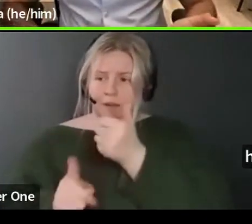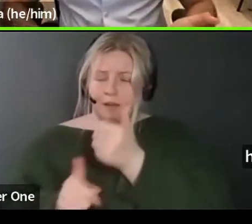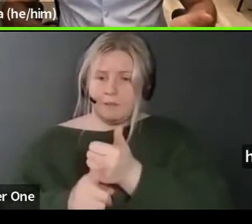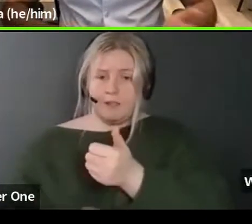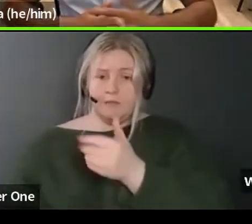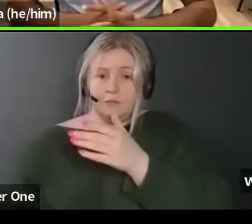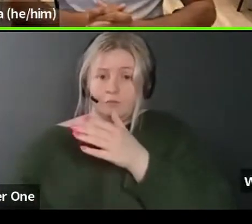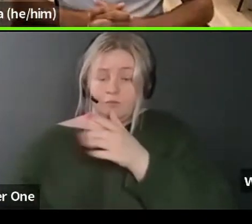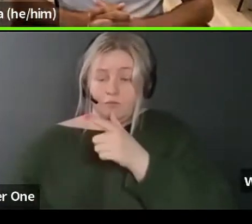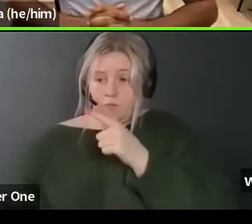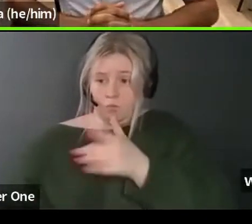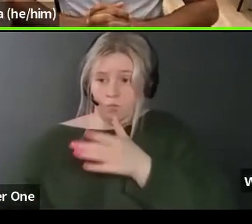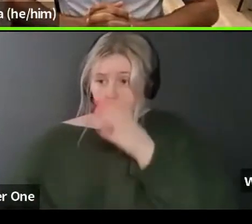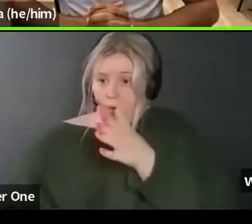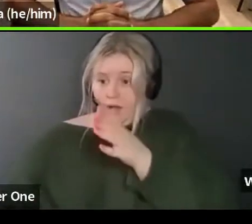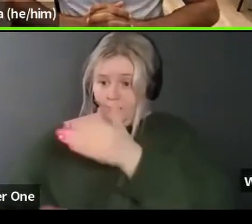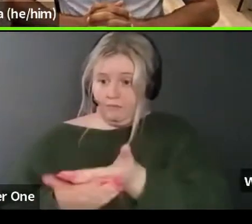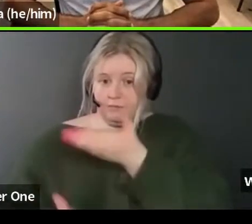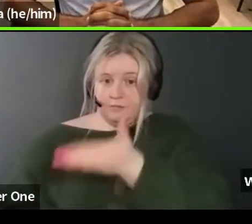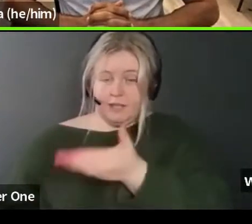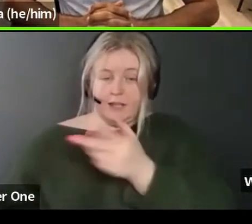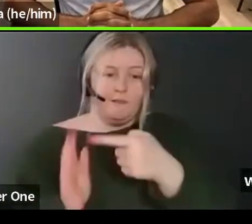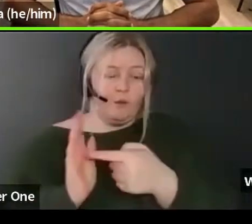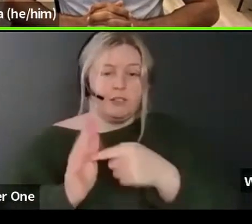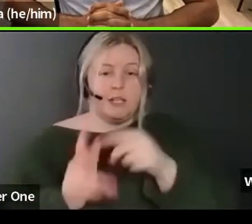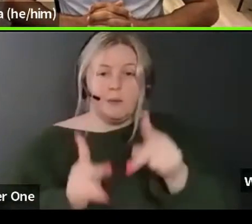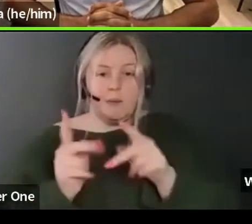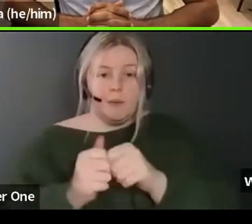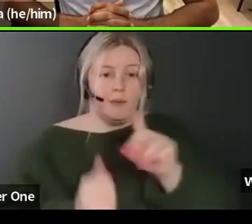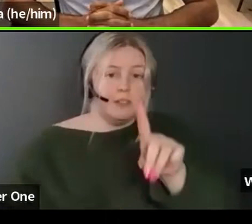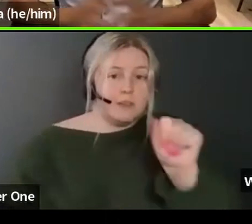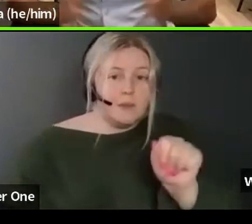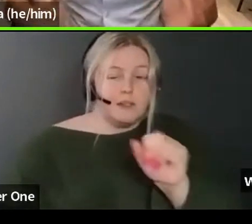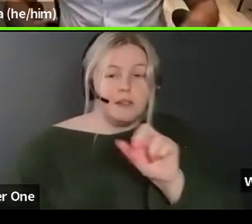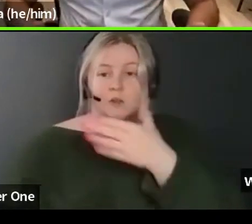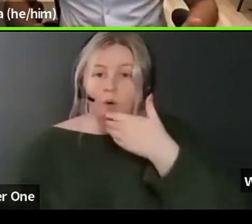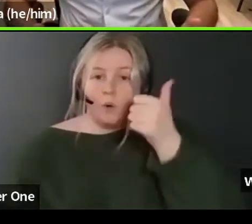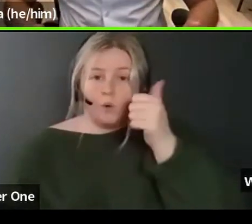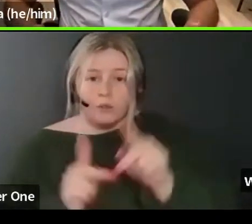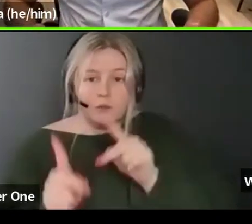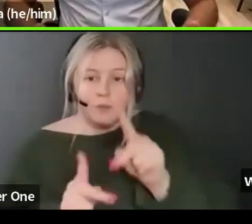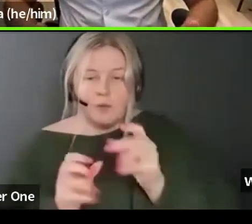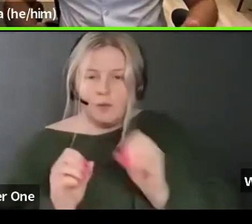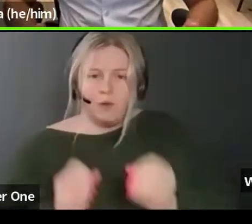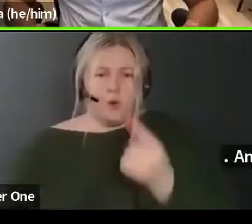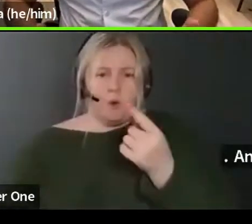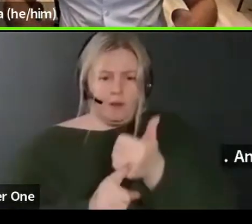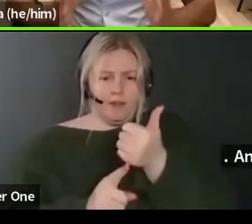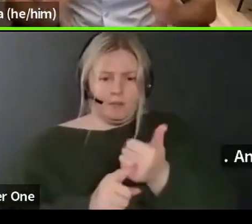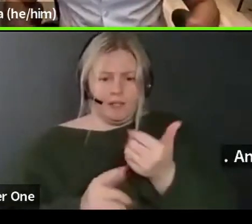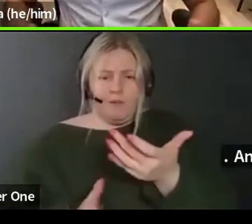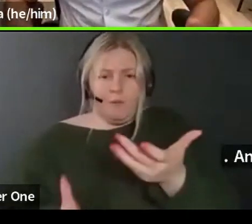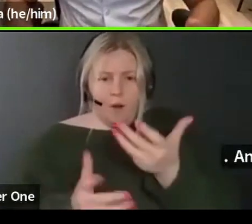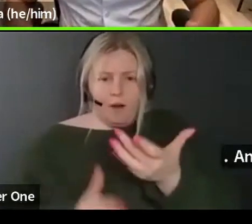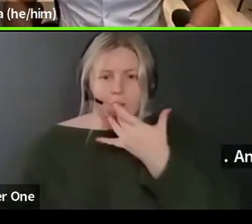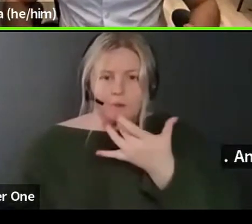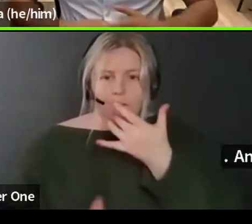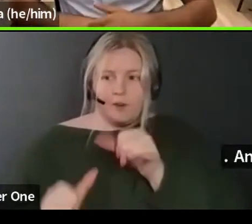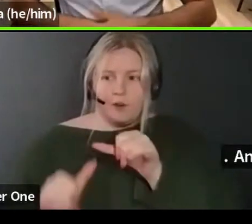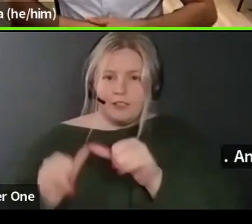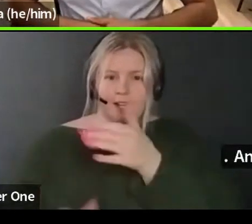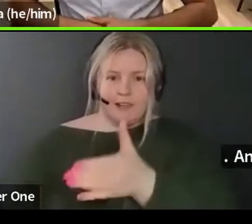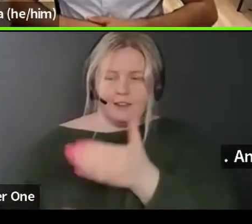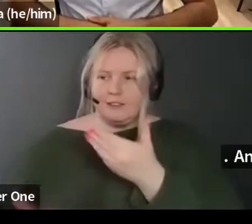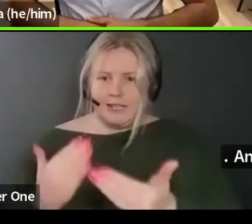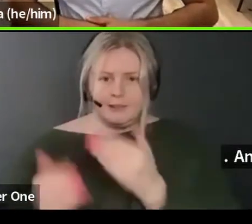these institutions. When we look at people with disabilities and when we look at older adults, nobody wants to end up in an institution, regardless of the level